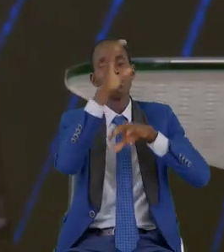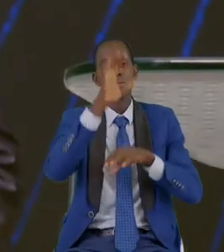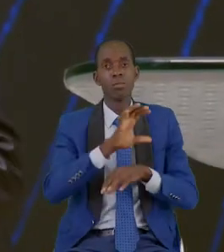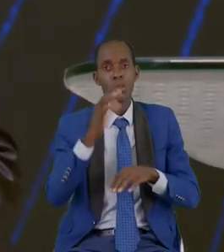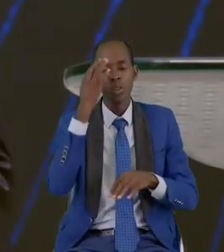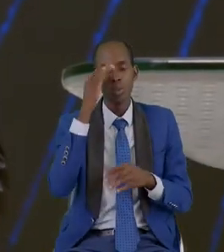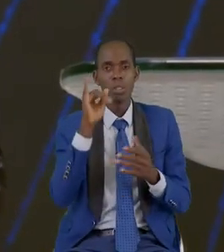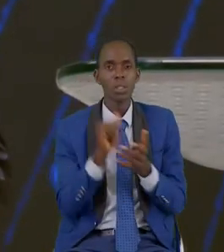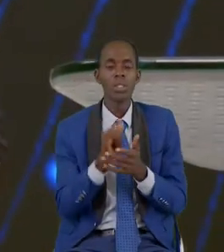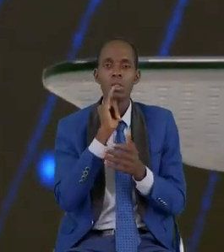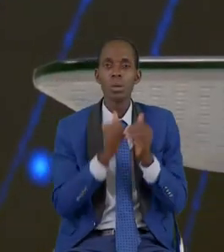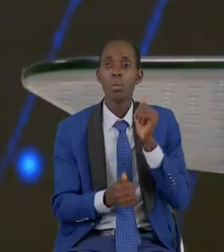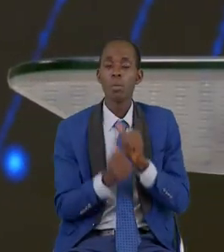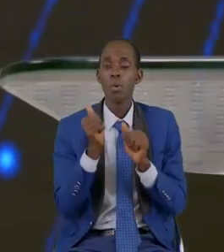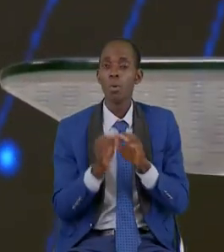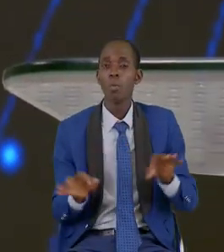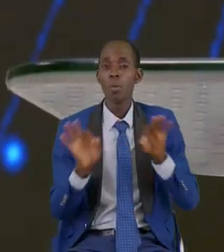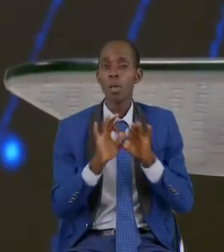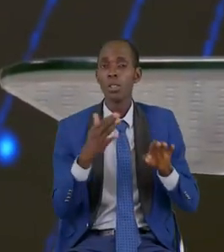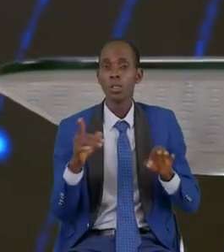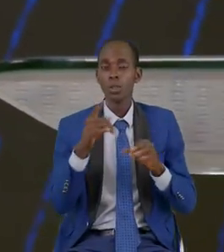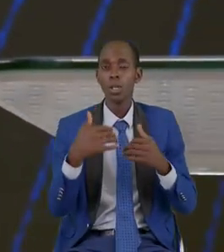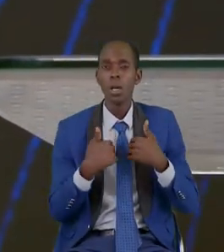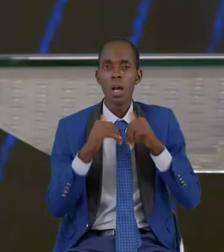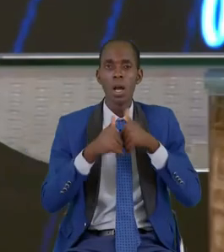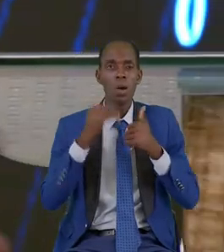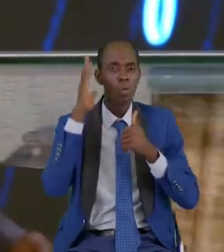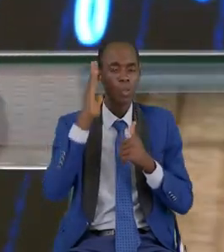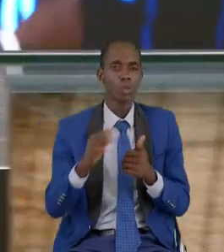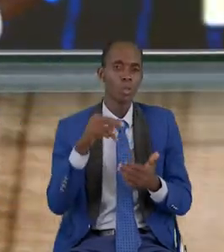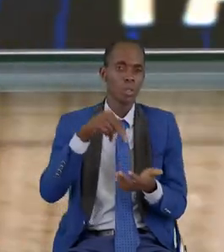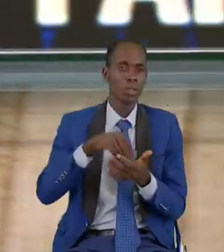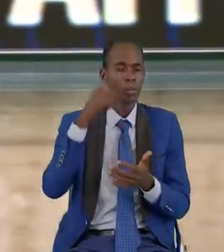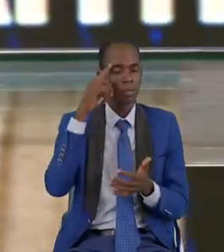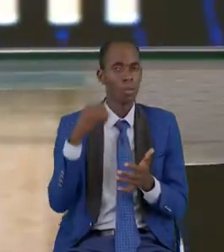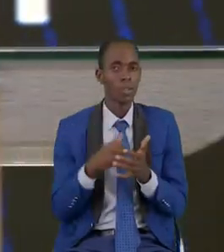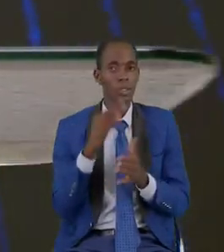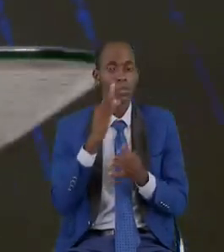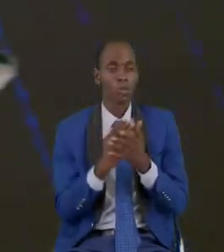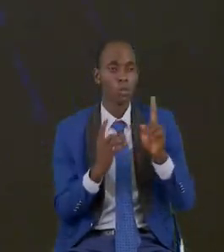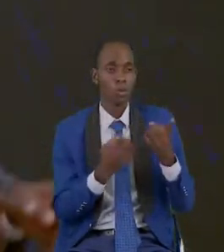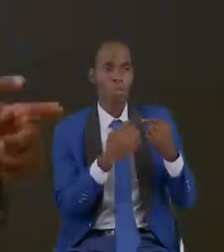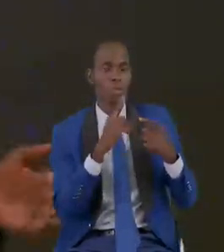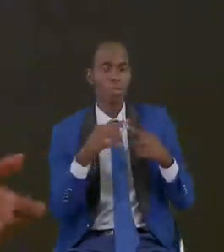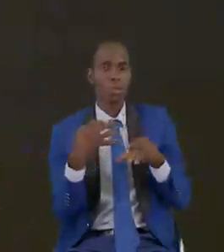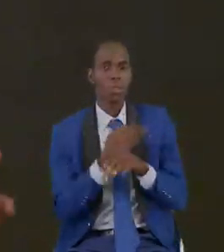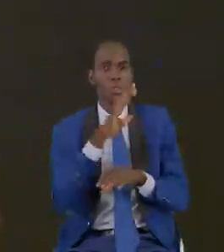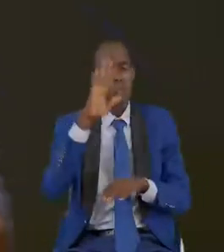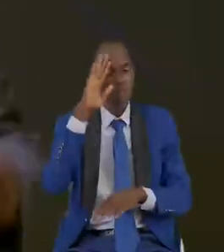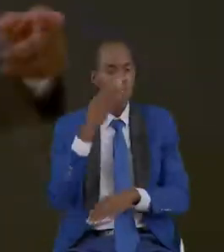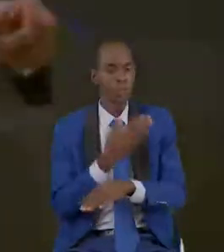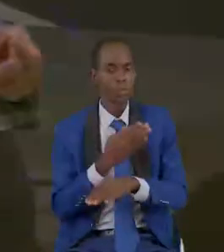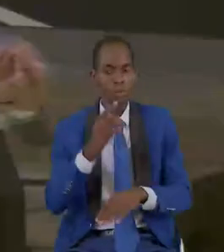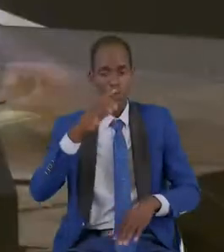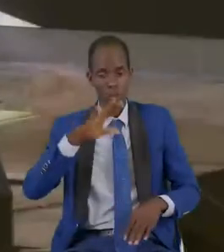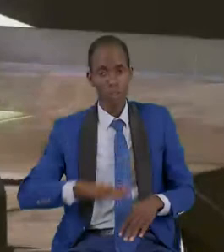thing you have, how will you contend for that? If somebody came to take your child away, and you have the strength,